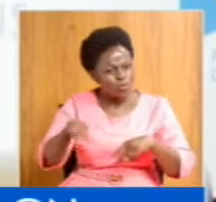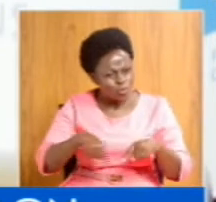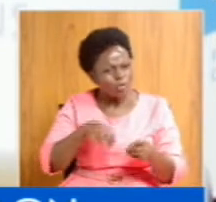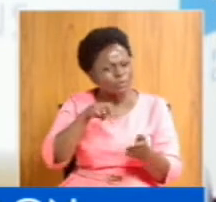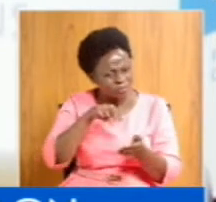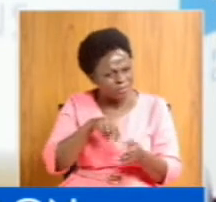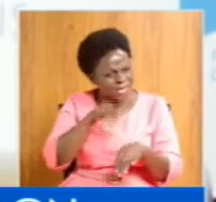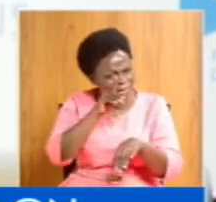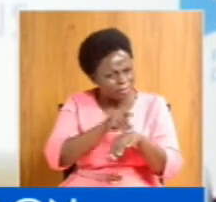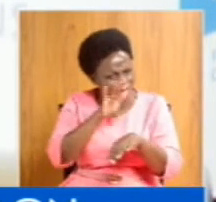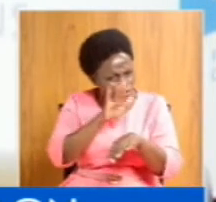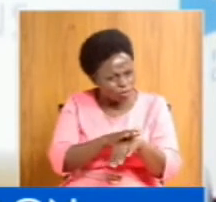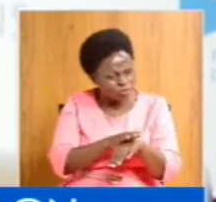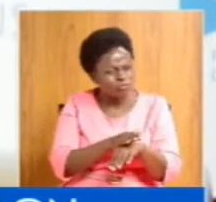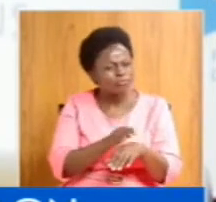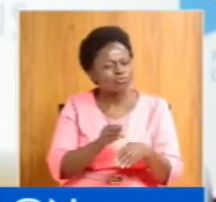on to allocate resources.